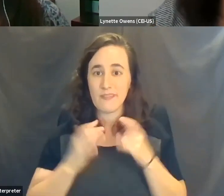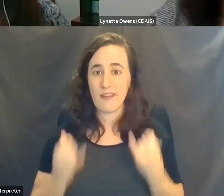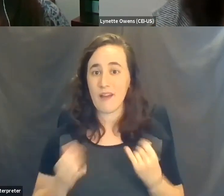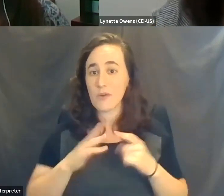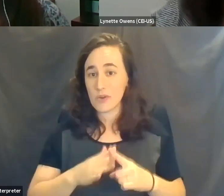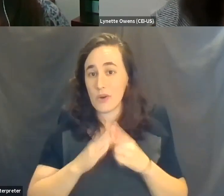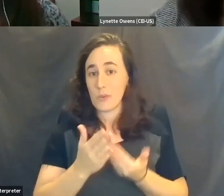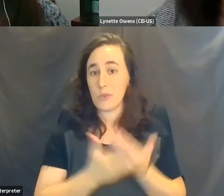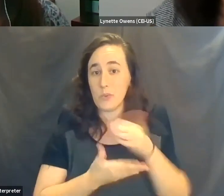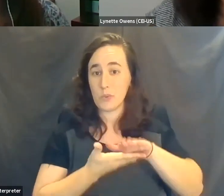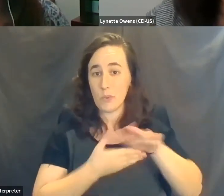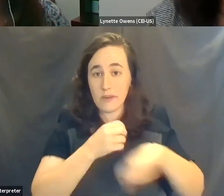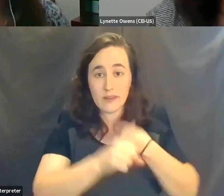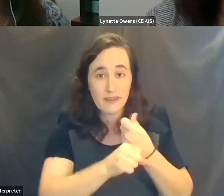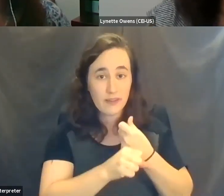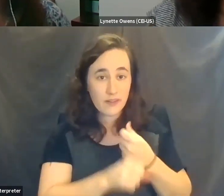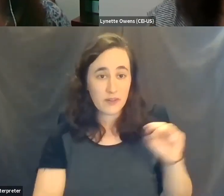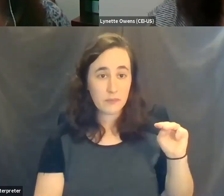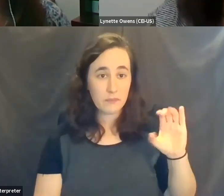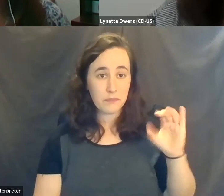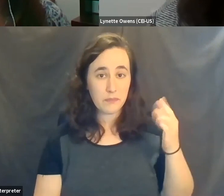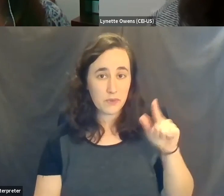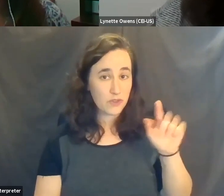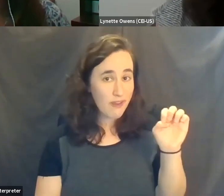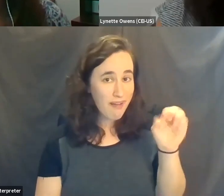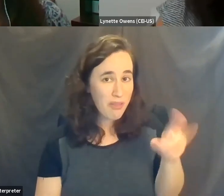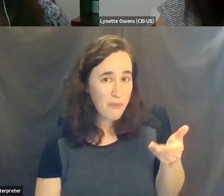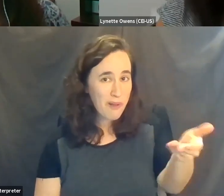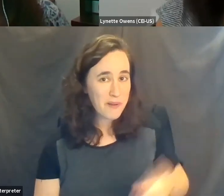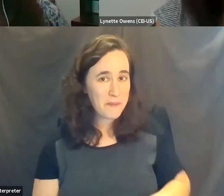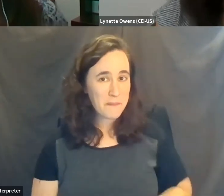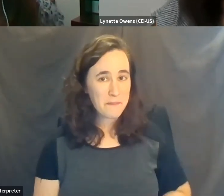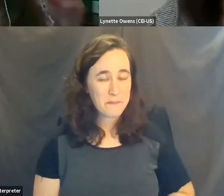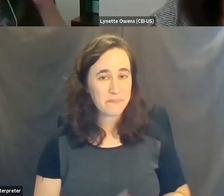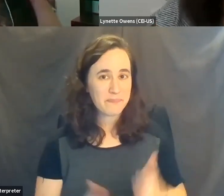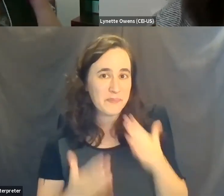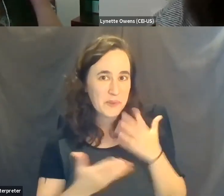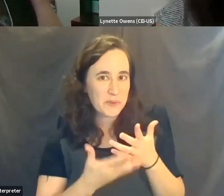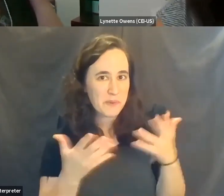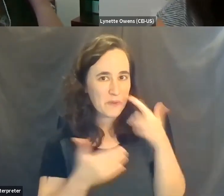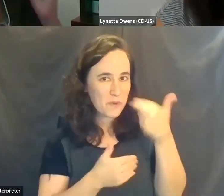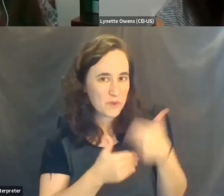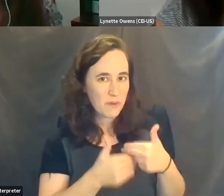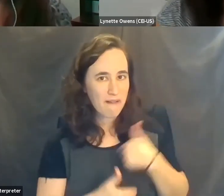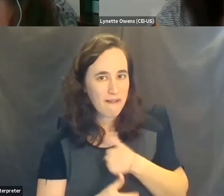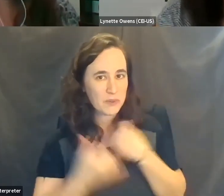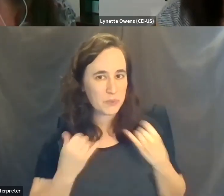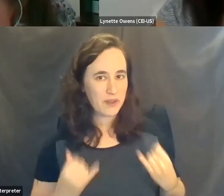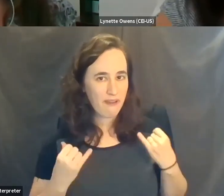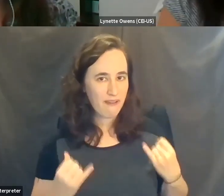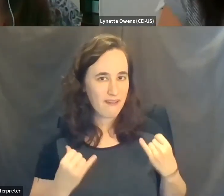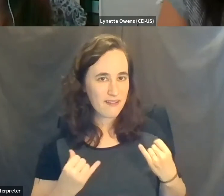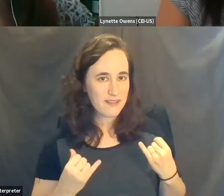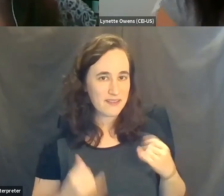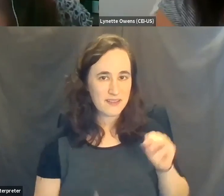year. So Michelle, welcome. Thank you so much for joining us today. Thank